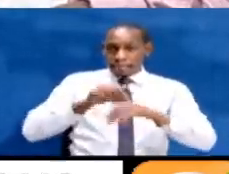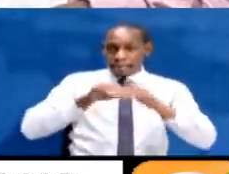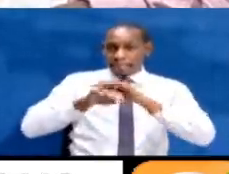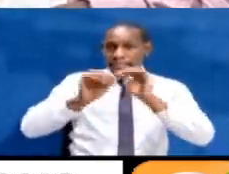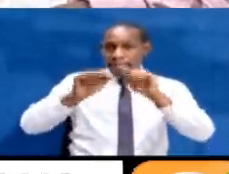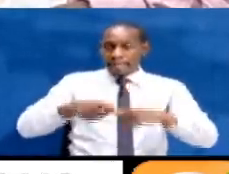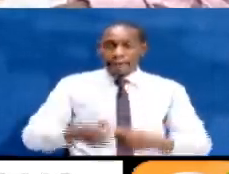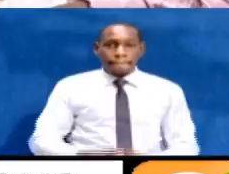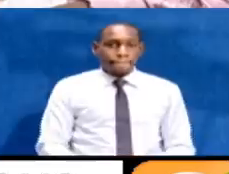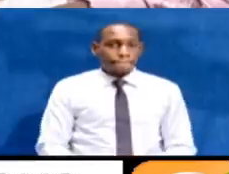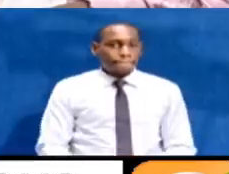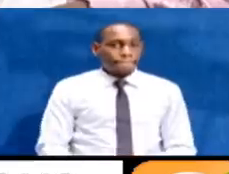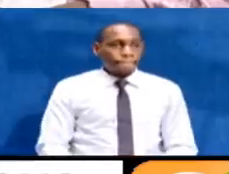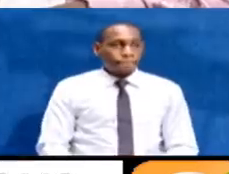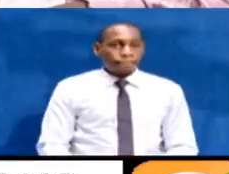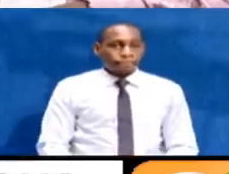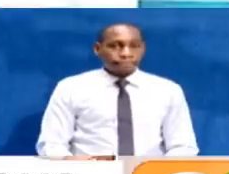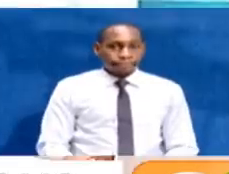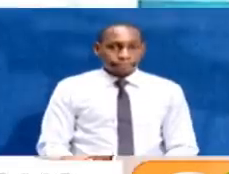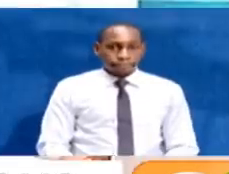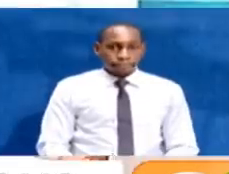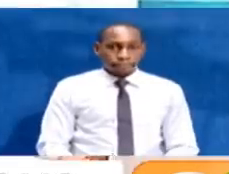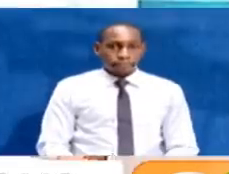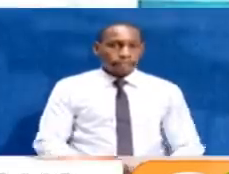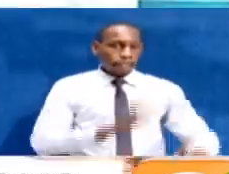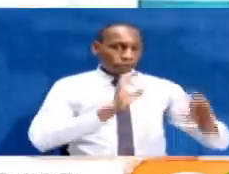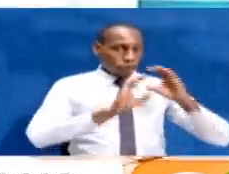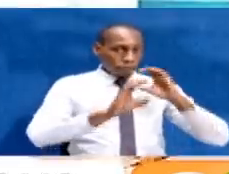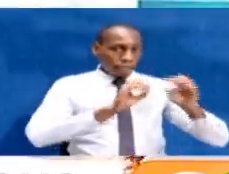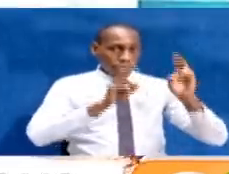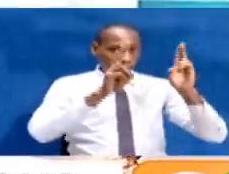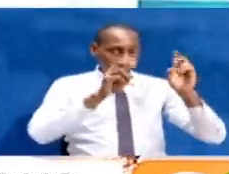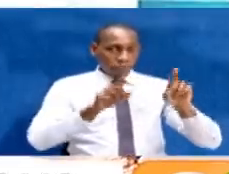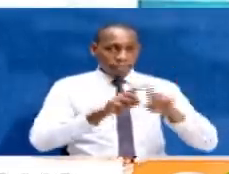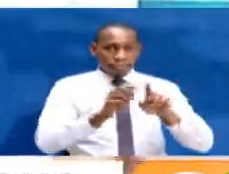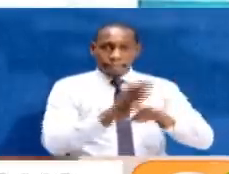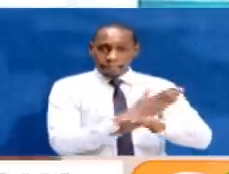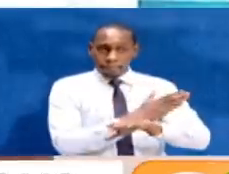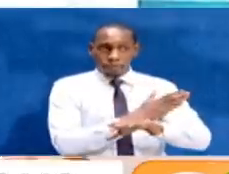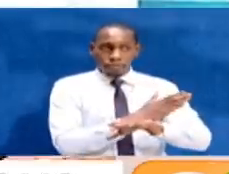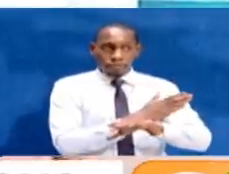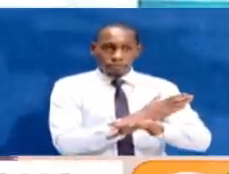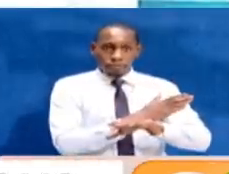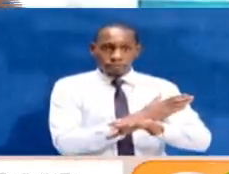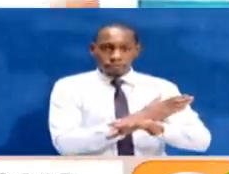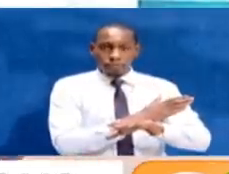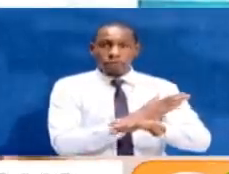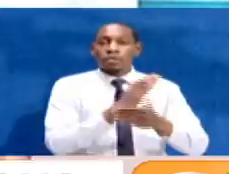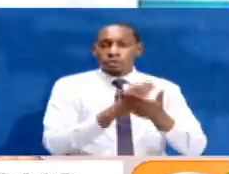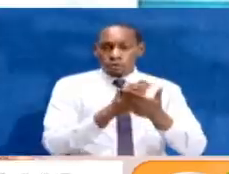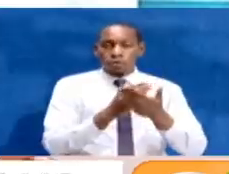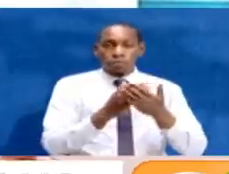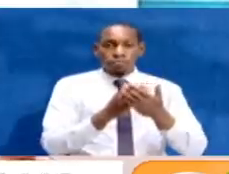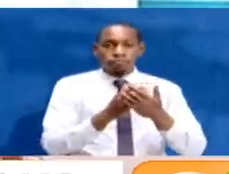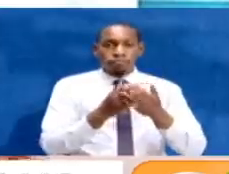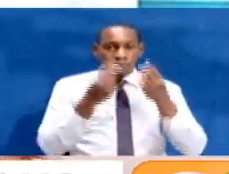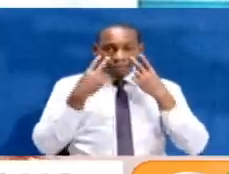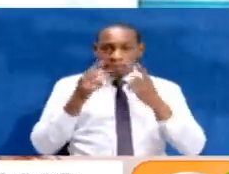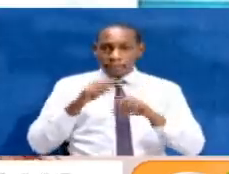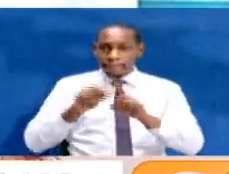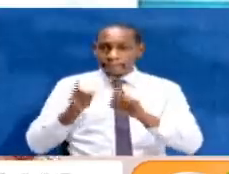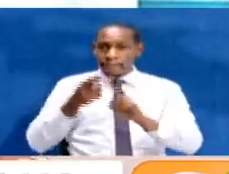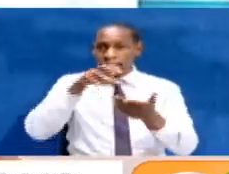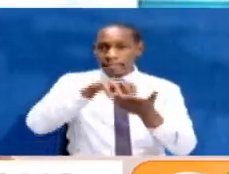now. And Lina's talking of communication, I mean, initially it was really, you could tell when for example, the first